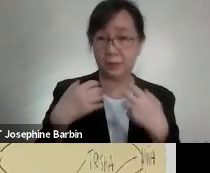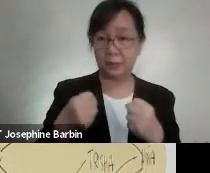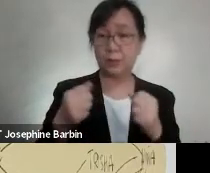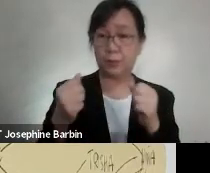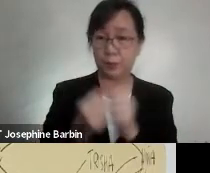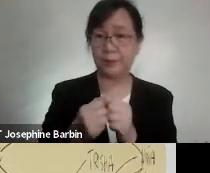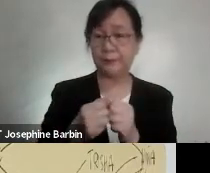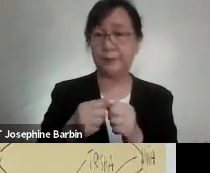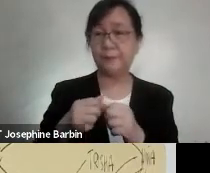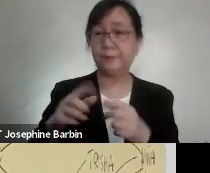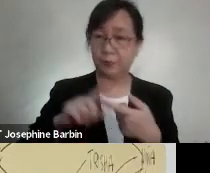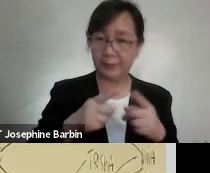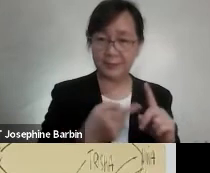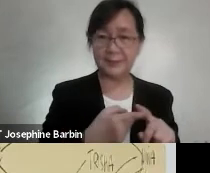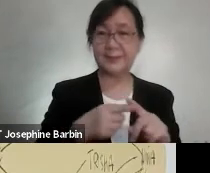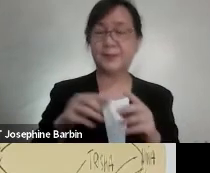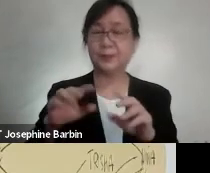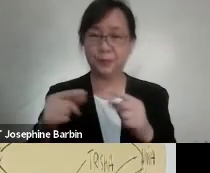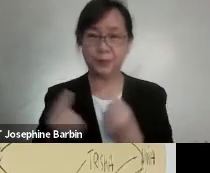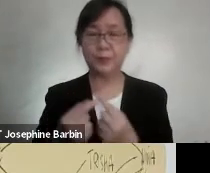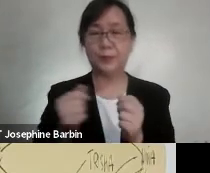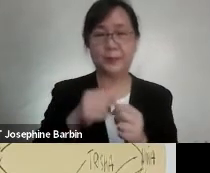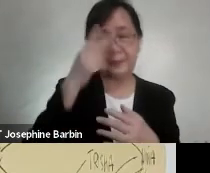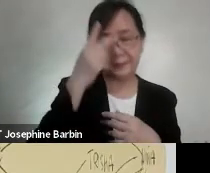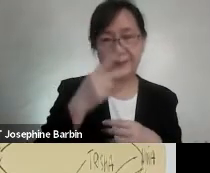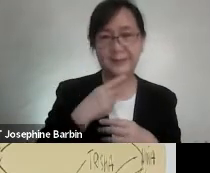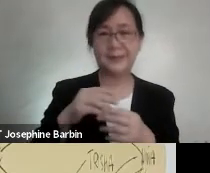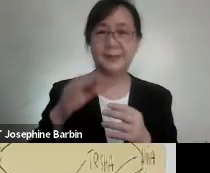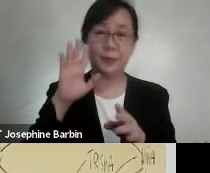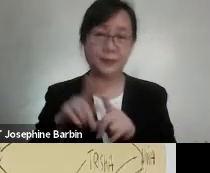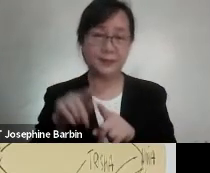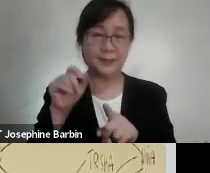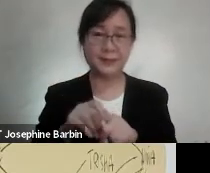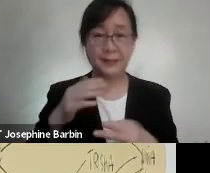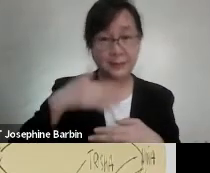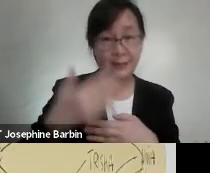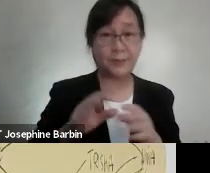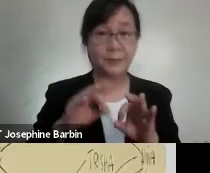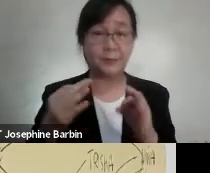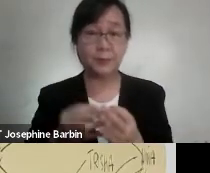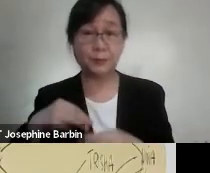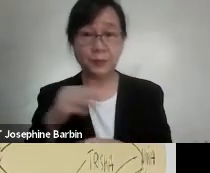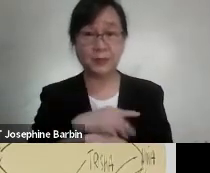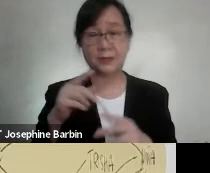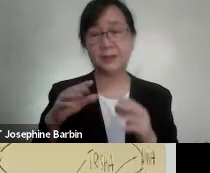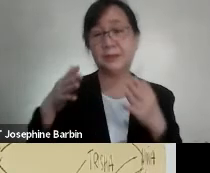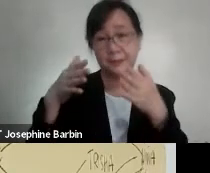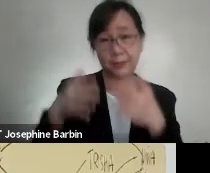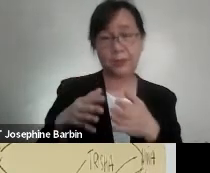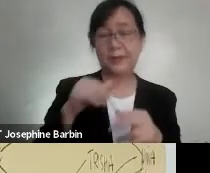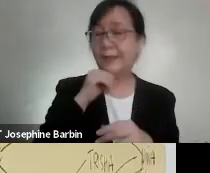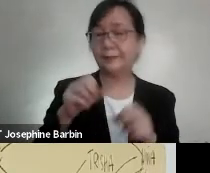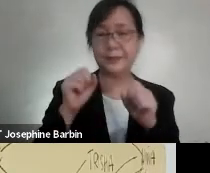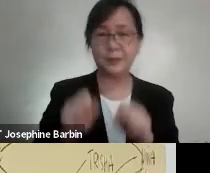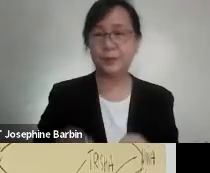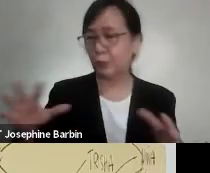with parents, carers, siblings, and extended family members, particularly at times when it's not possible to